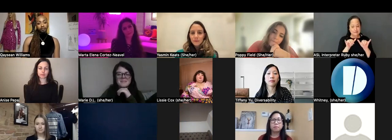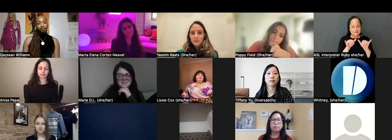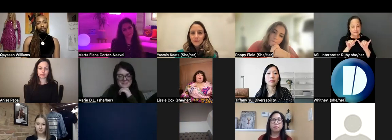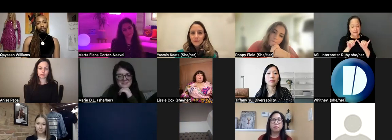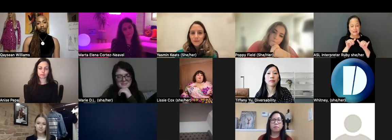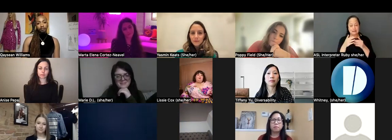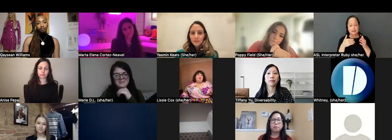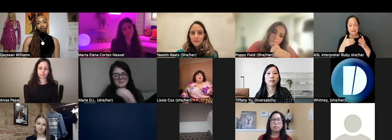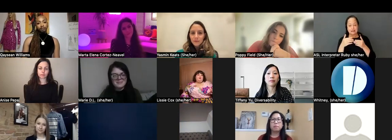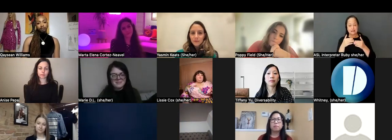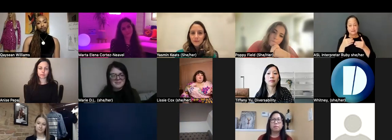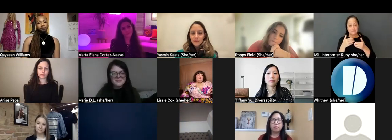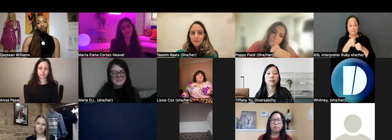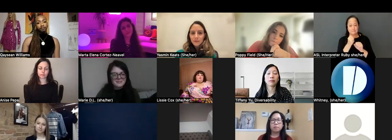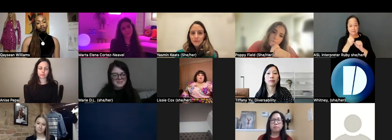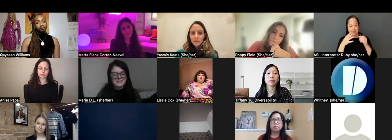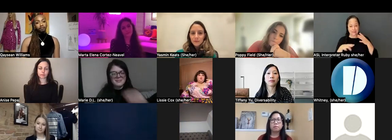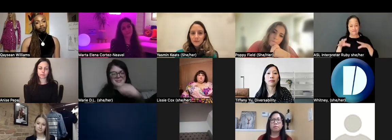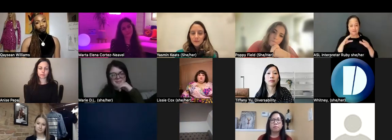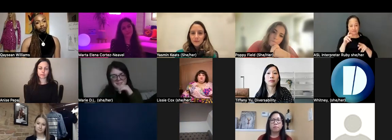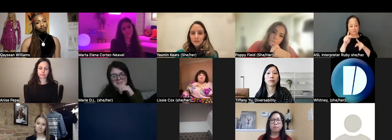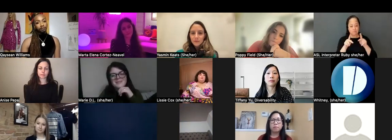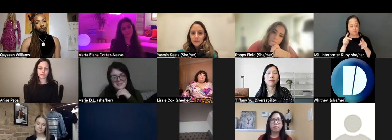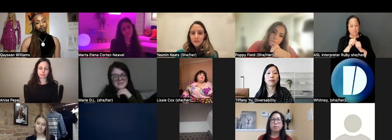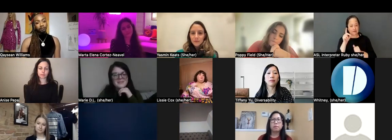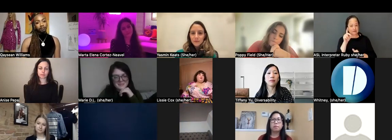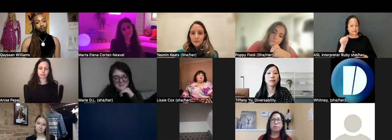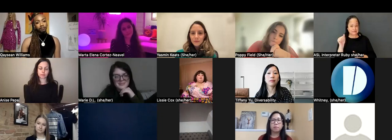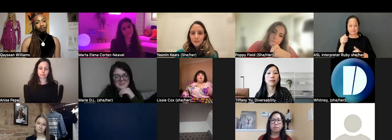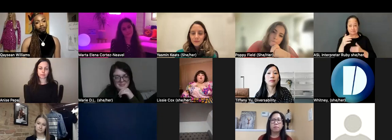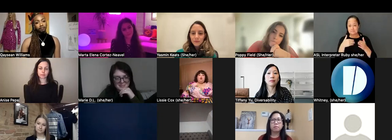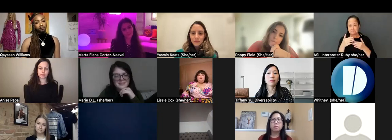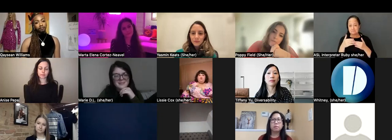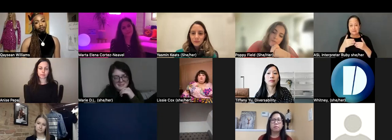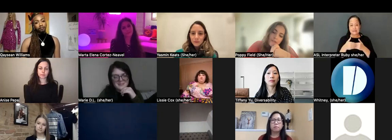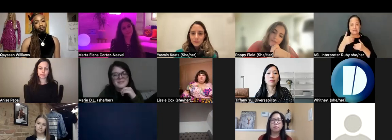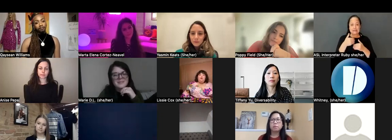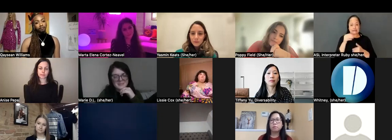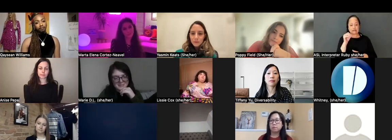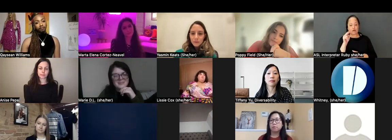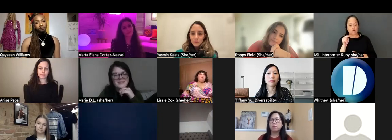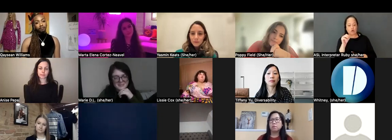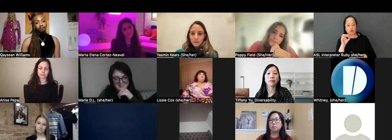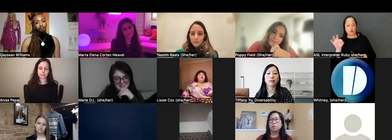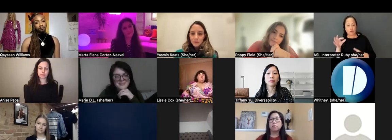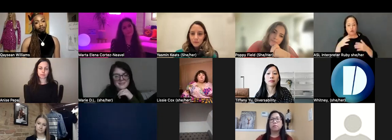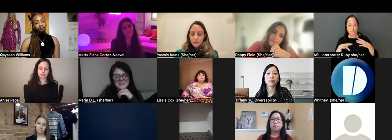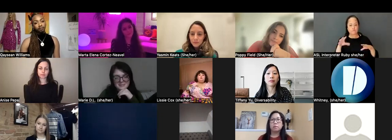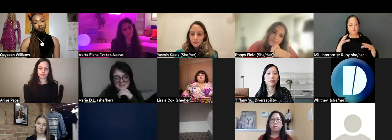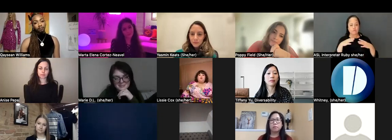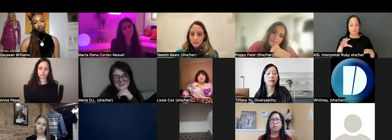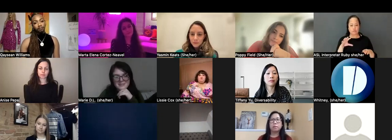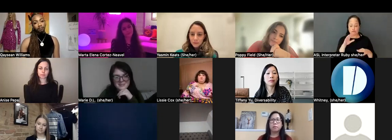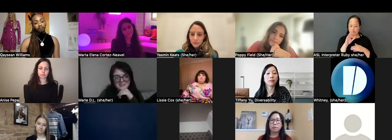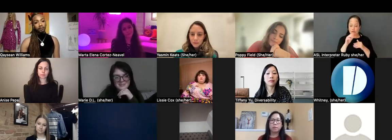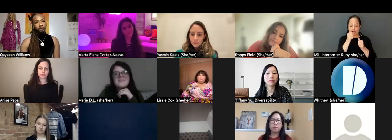it's making fashion for people with certain disabilities. It doesn't matter if it's making easy on and off clothes. Literally every single